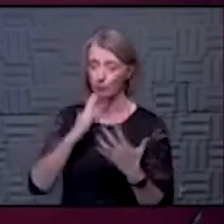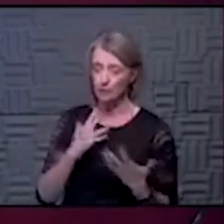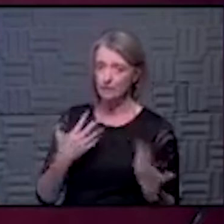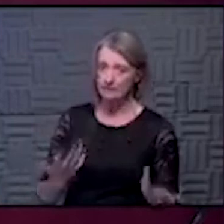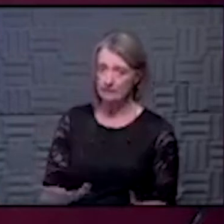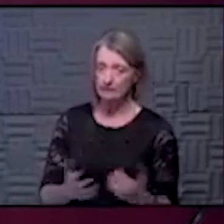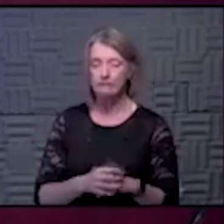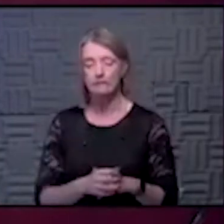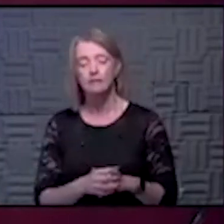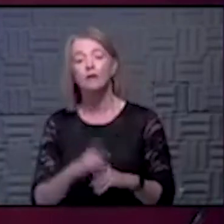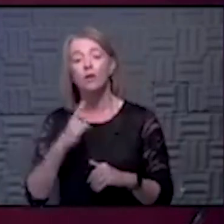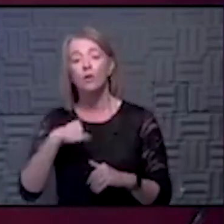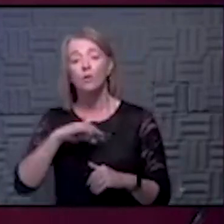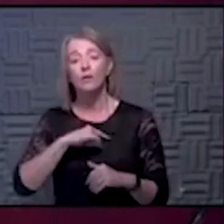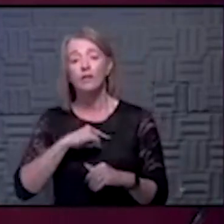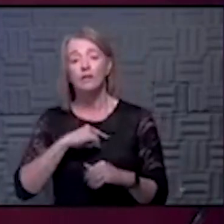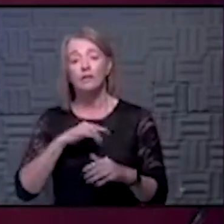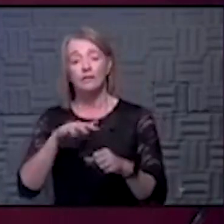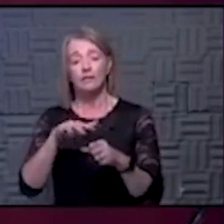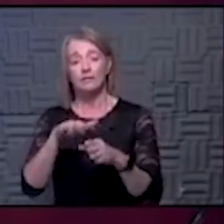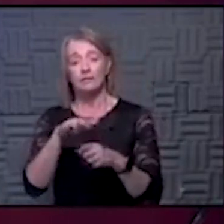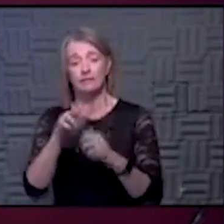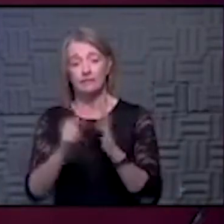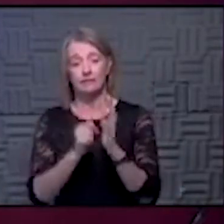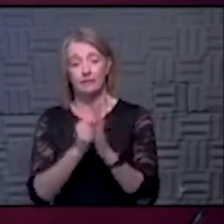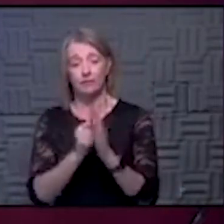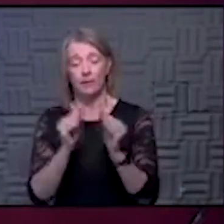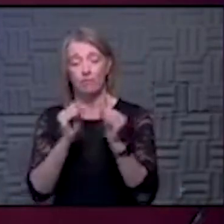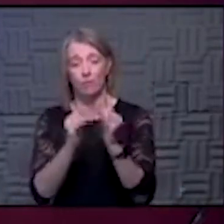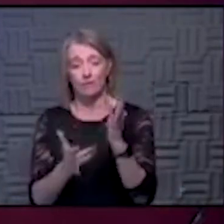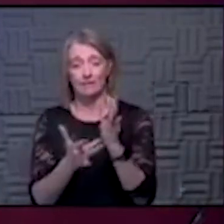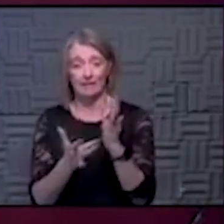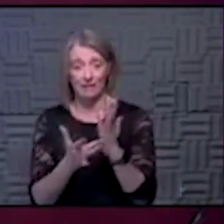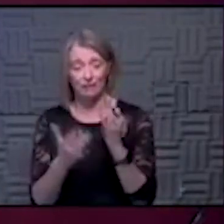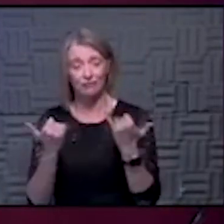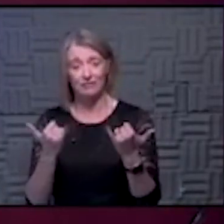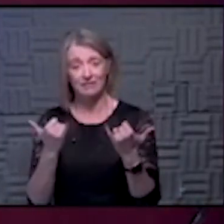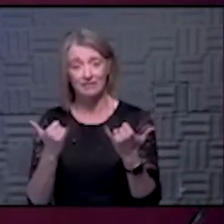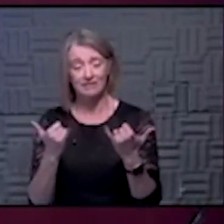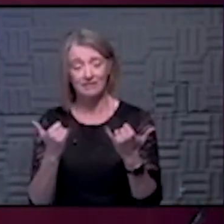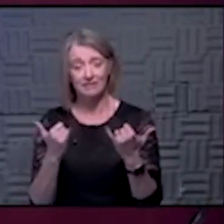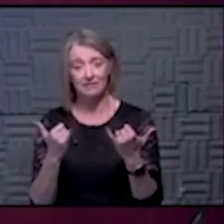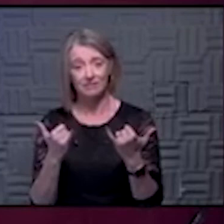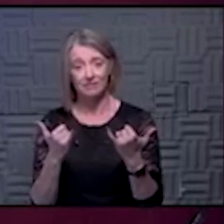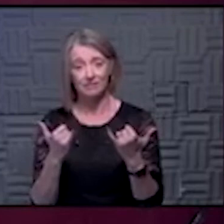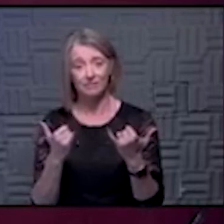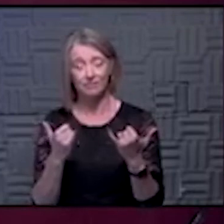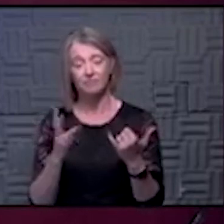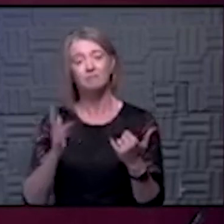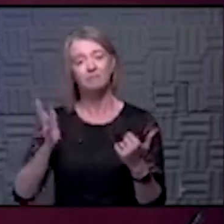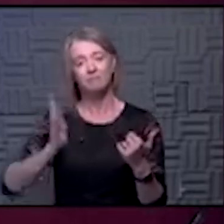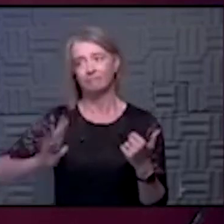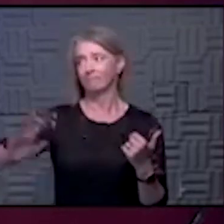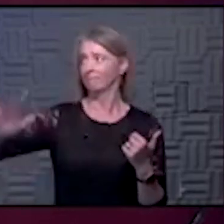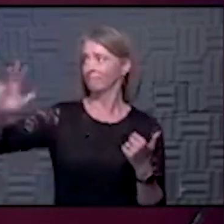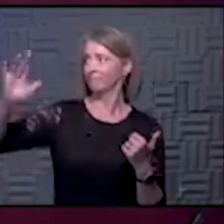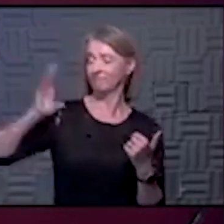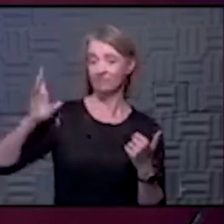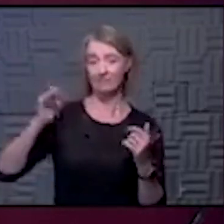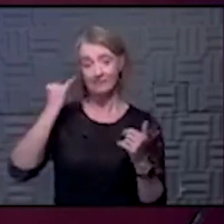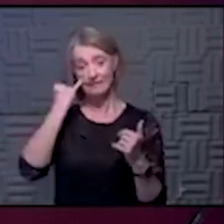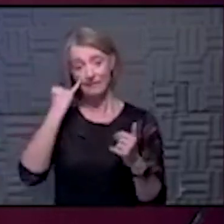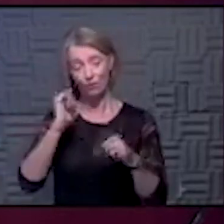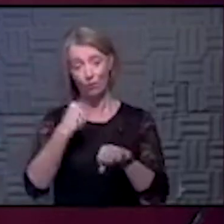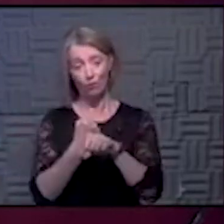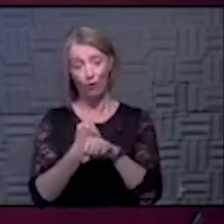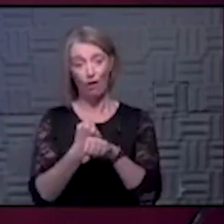unfortunately, we are in an era where we actually have a lot more technology. Unlike in days past, where if you were